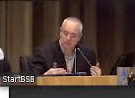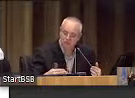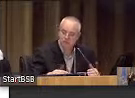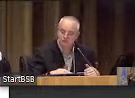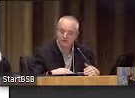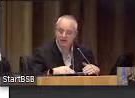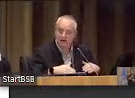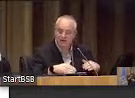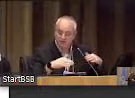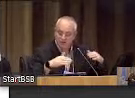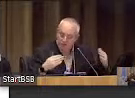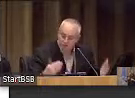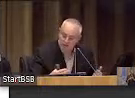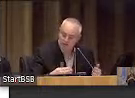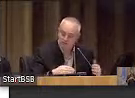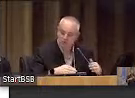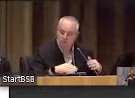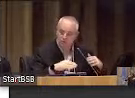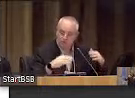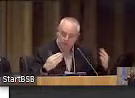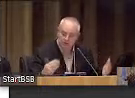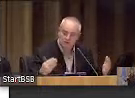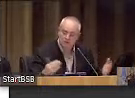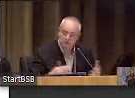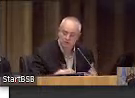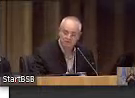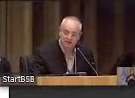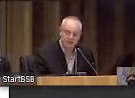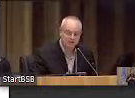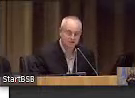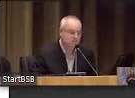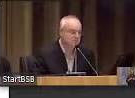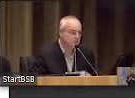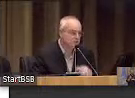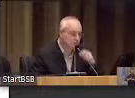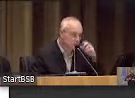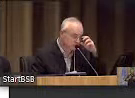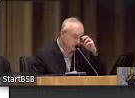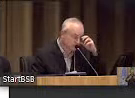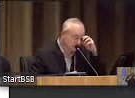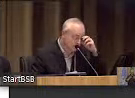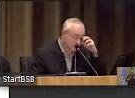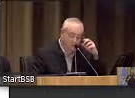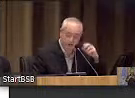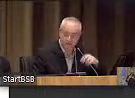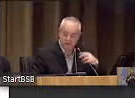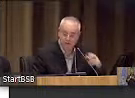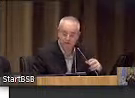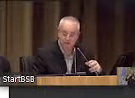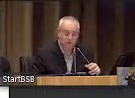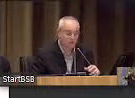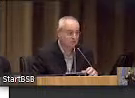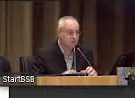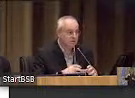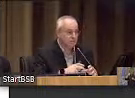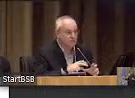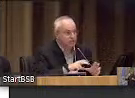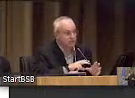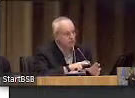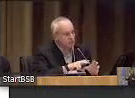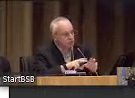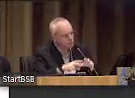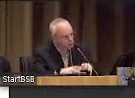to build minimal dictionary of the terms using the techniques of